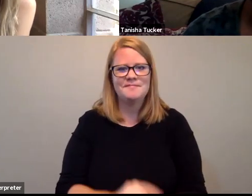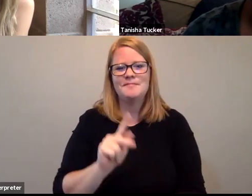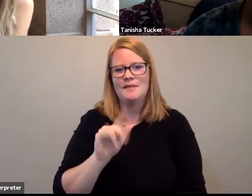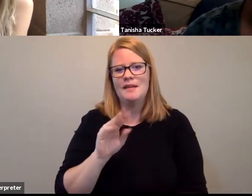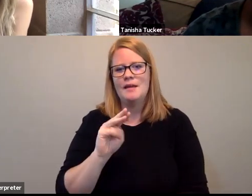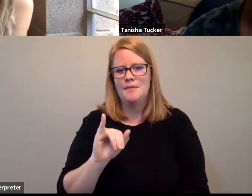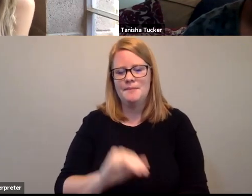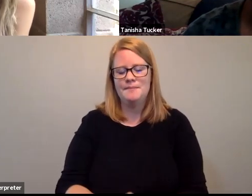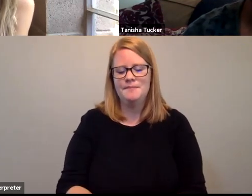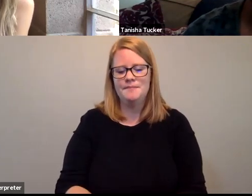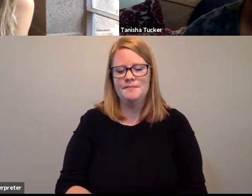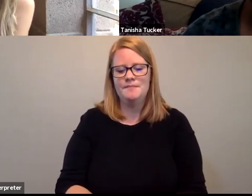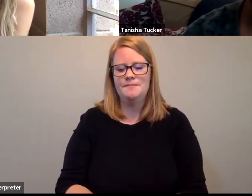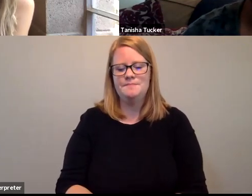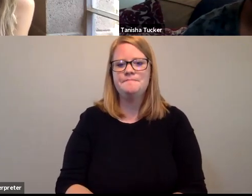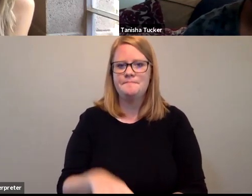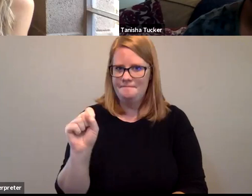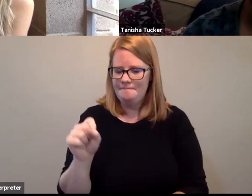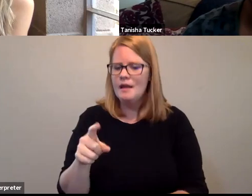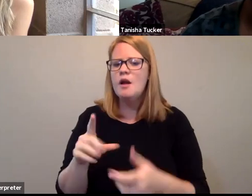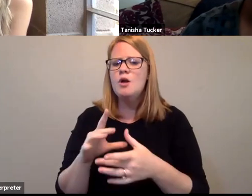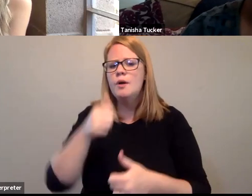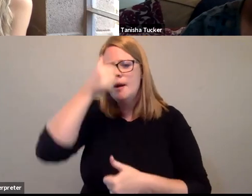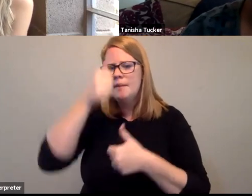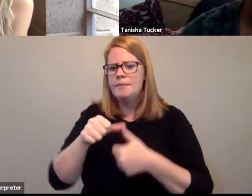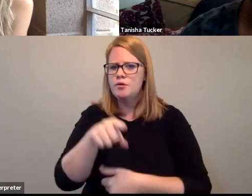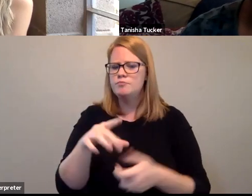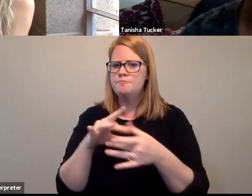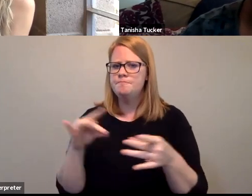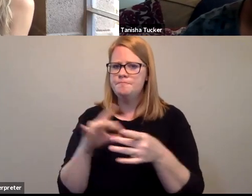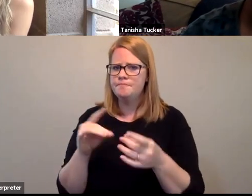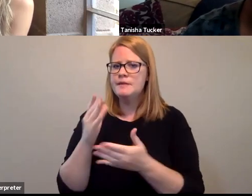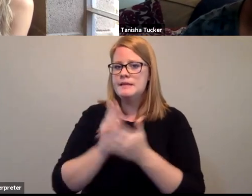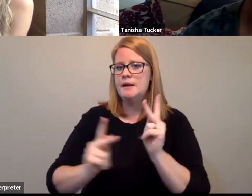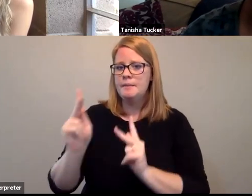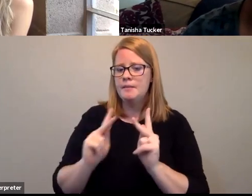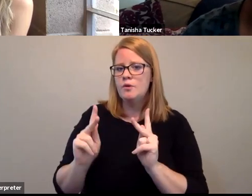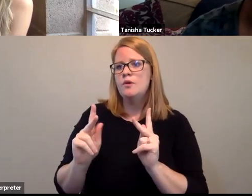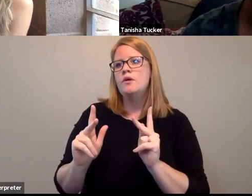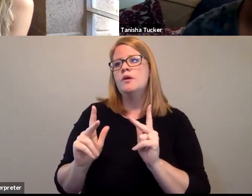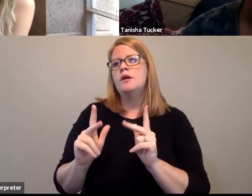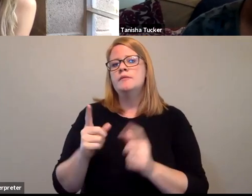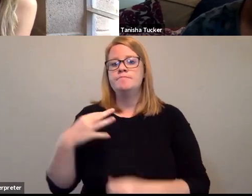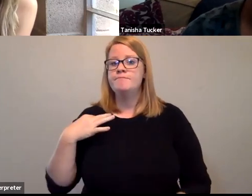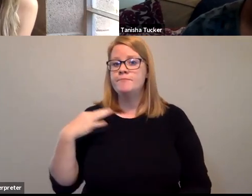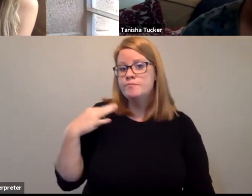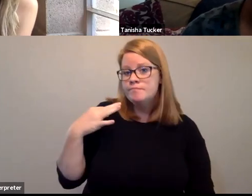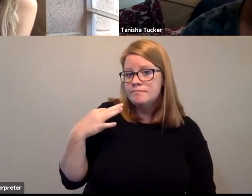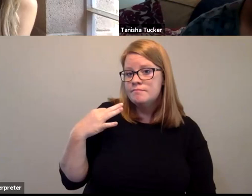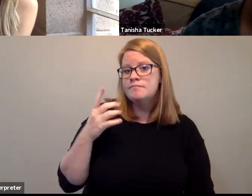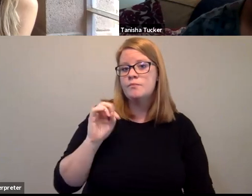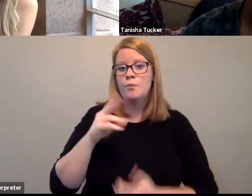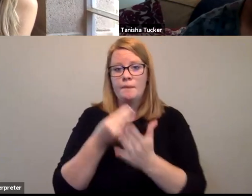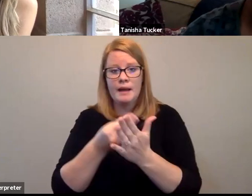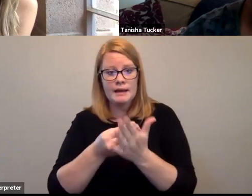people have donated to the camp and donated their time and skill and interest, this year